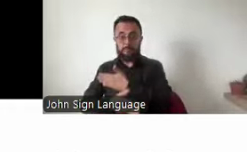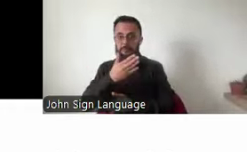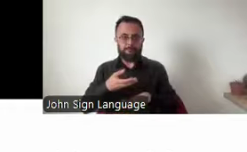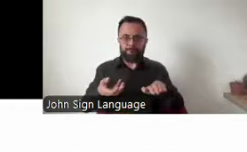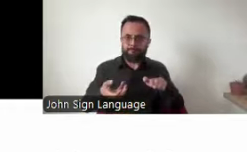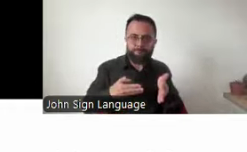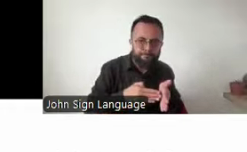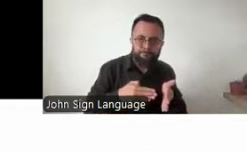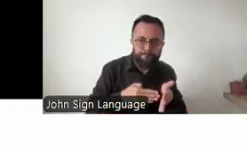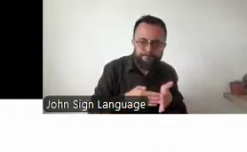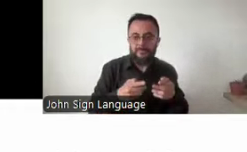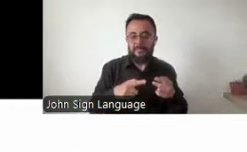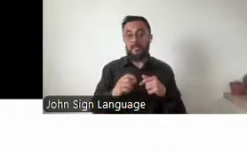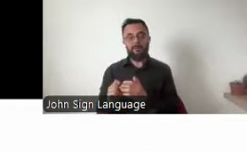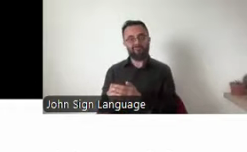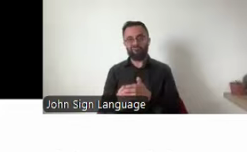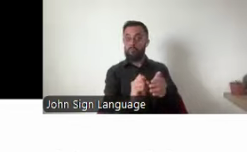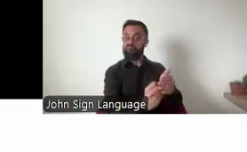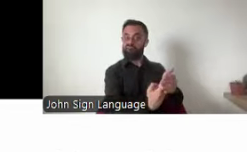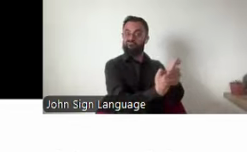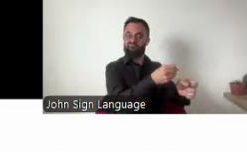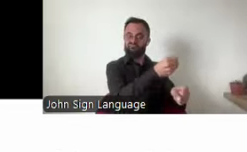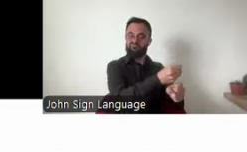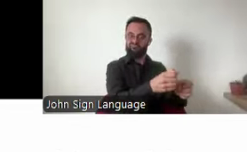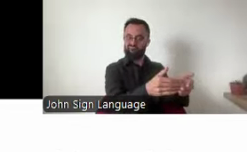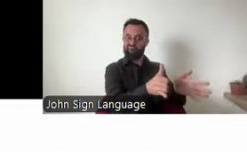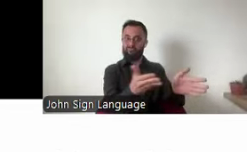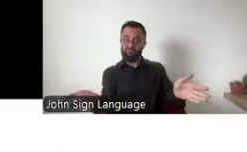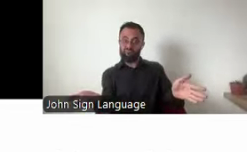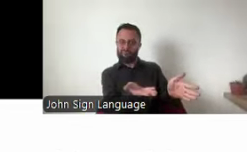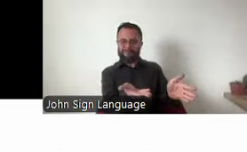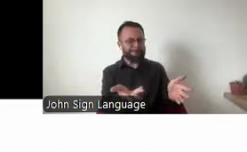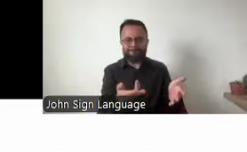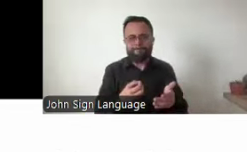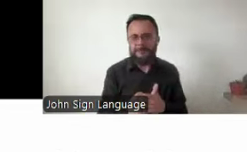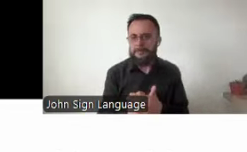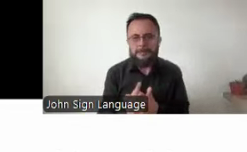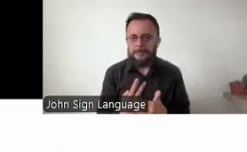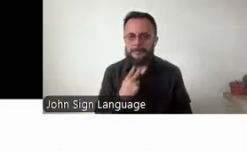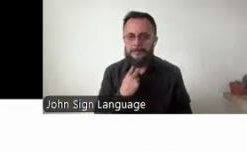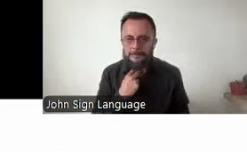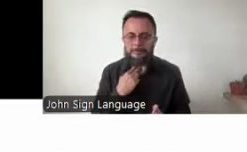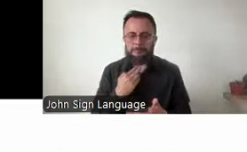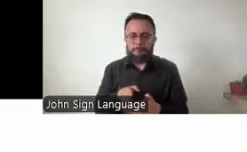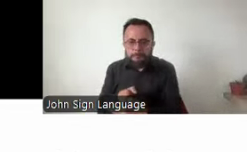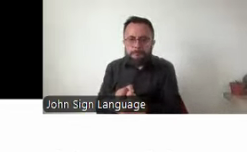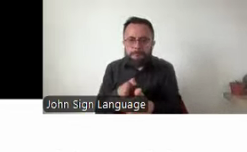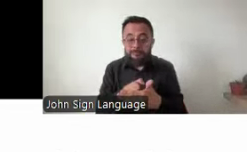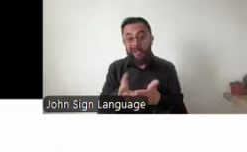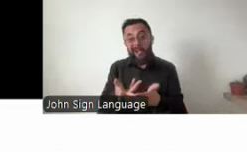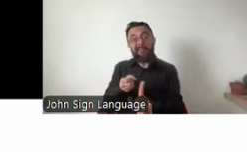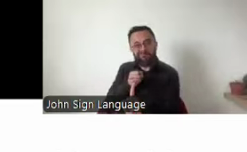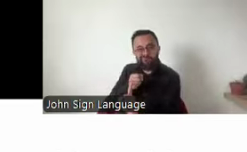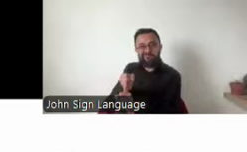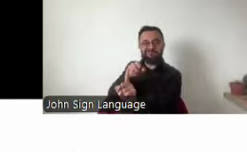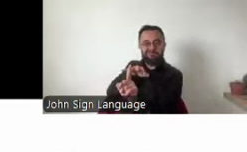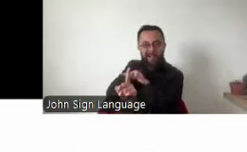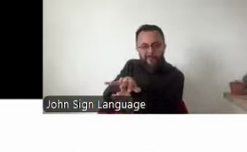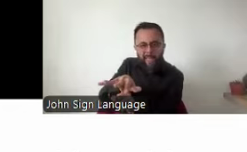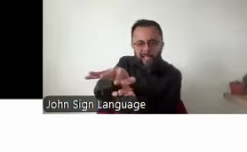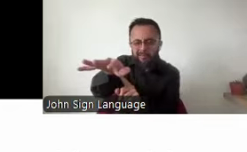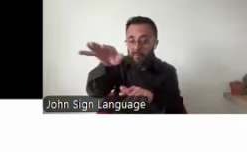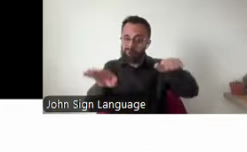employment. All of these impact persons with disabilities disproportionately compared to persons